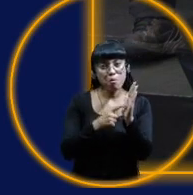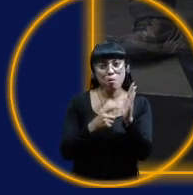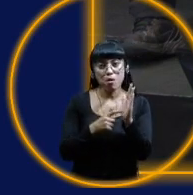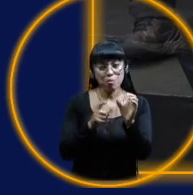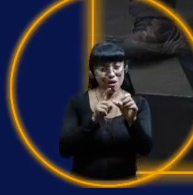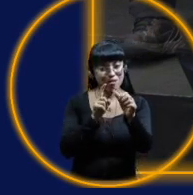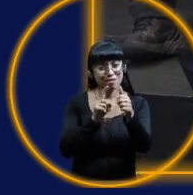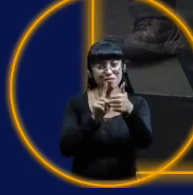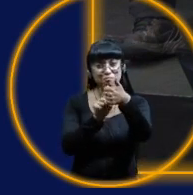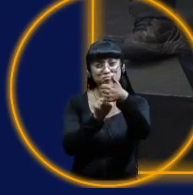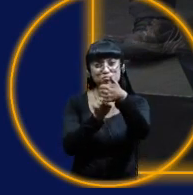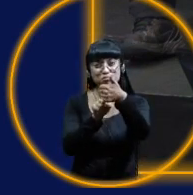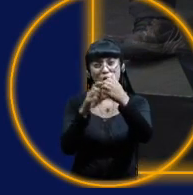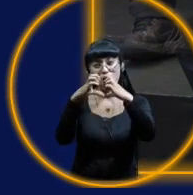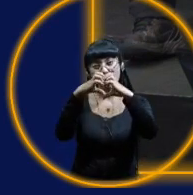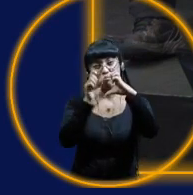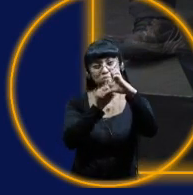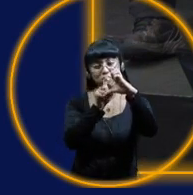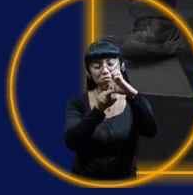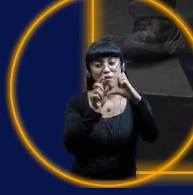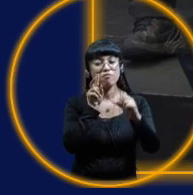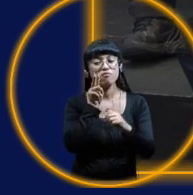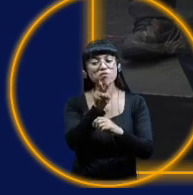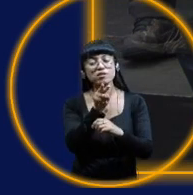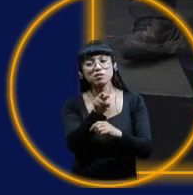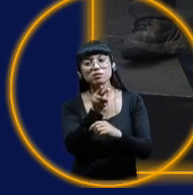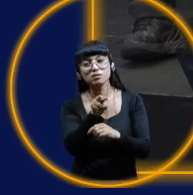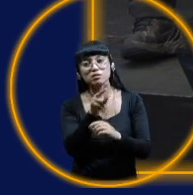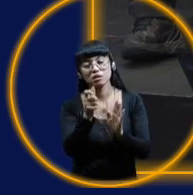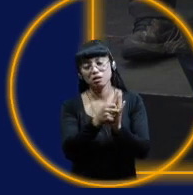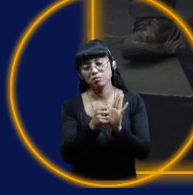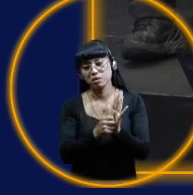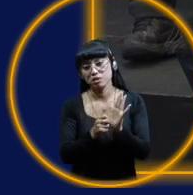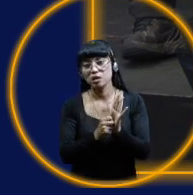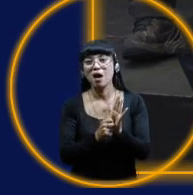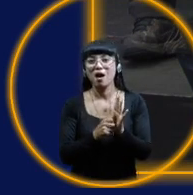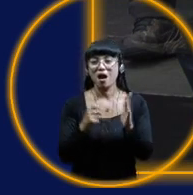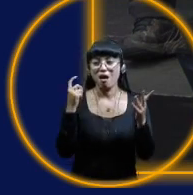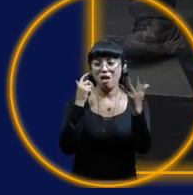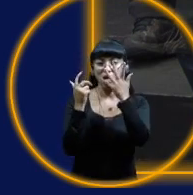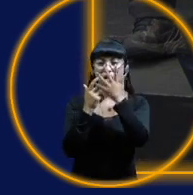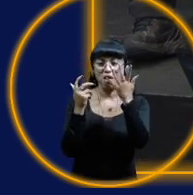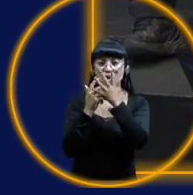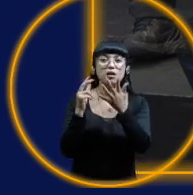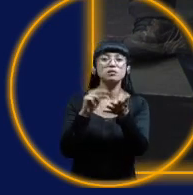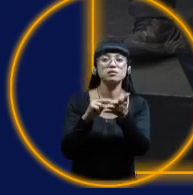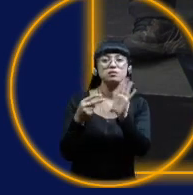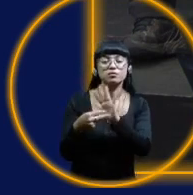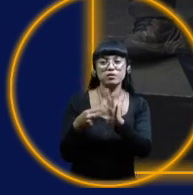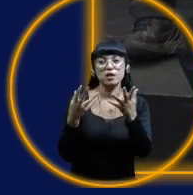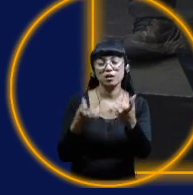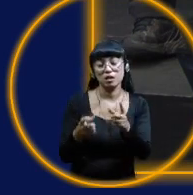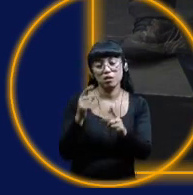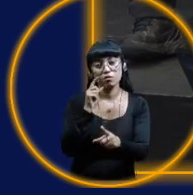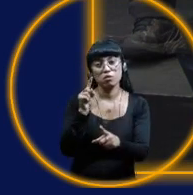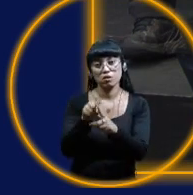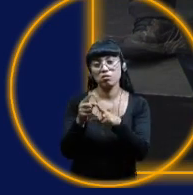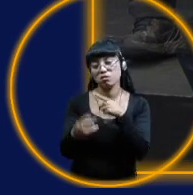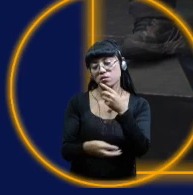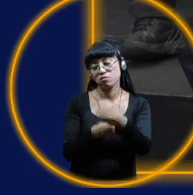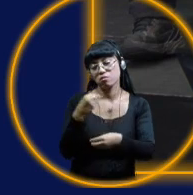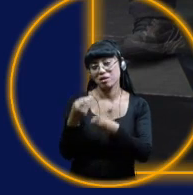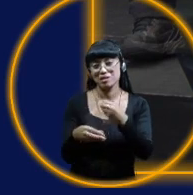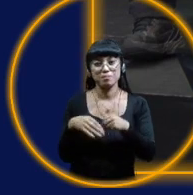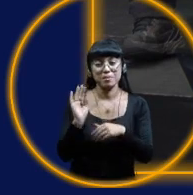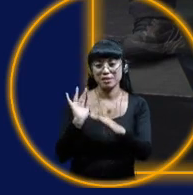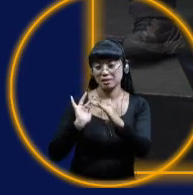Basically, what you want to, if you're thinking of making a career with this, with specifically on social media, what you want to